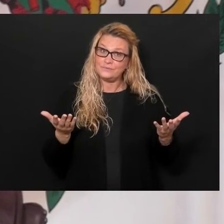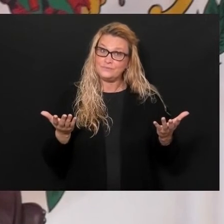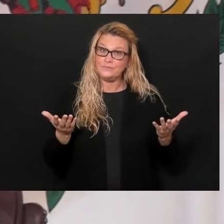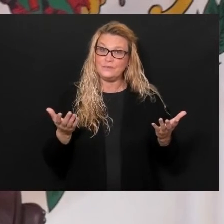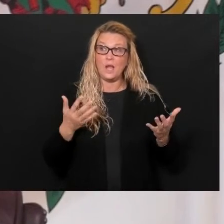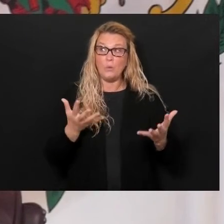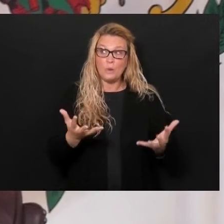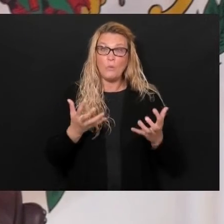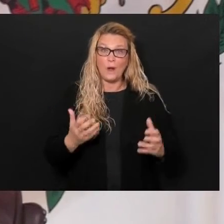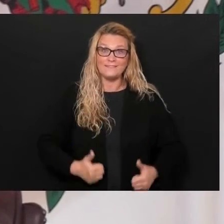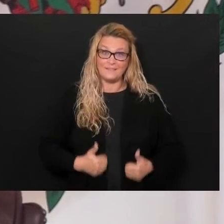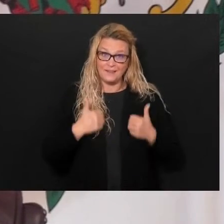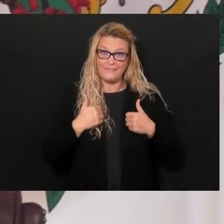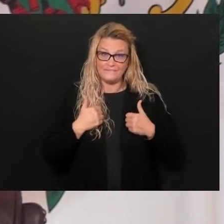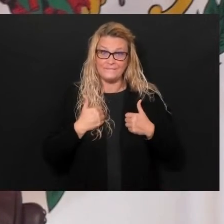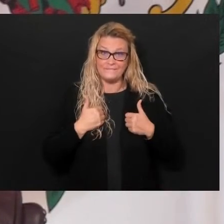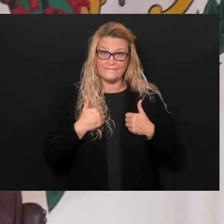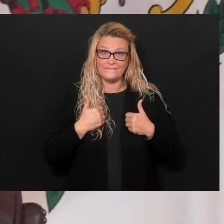to live.